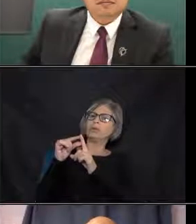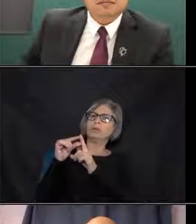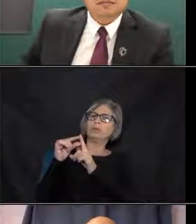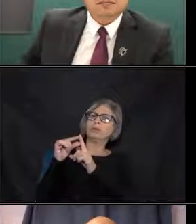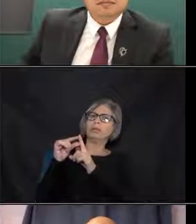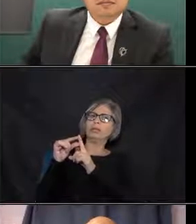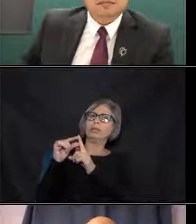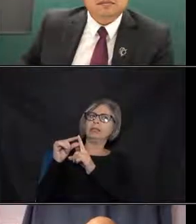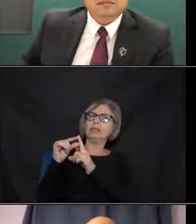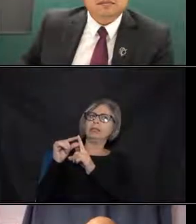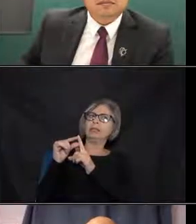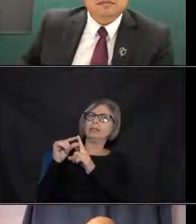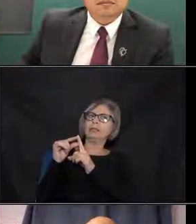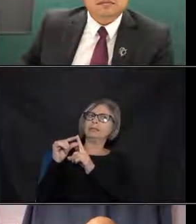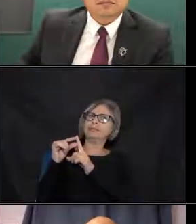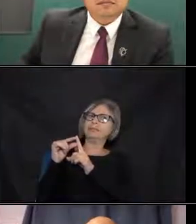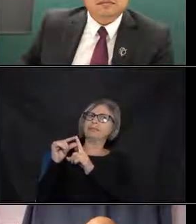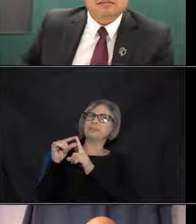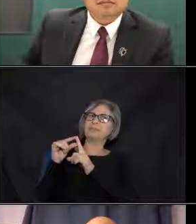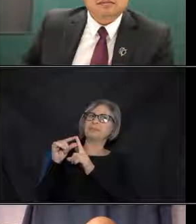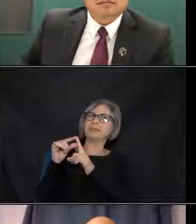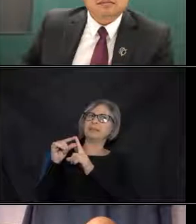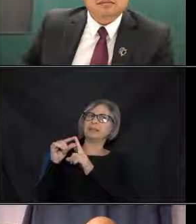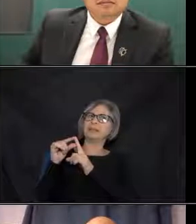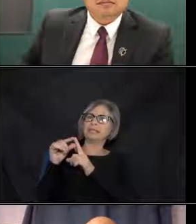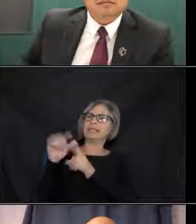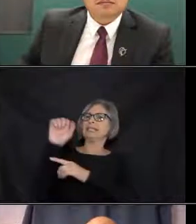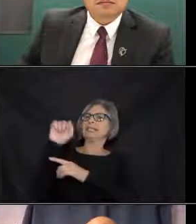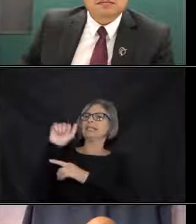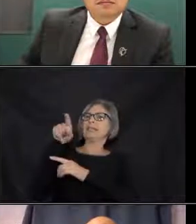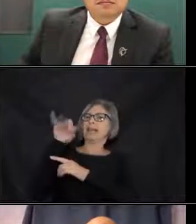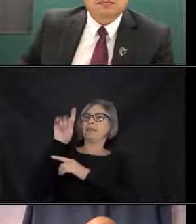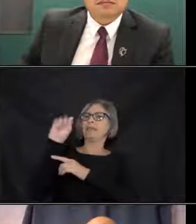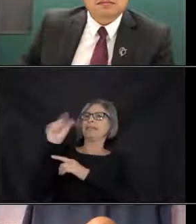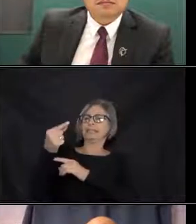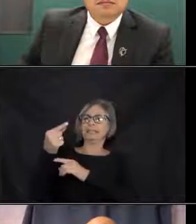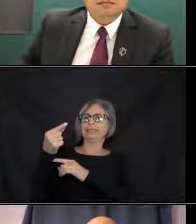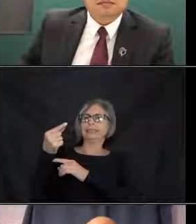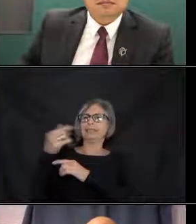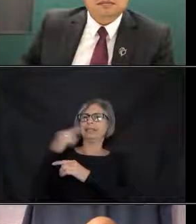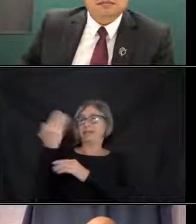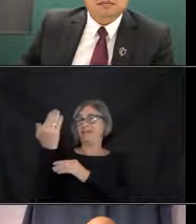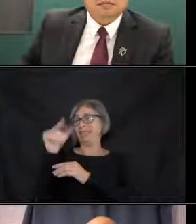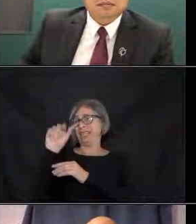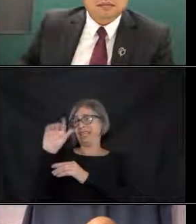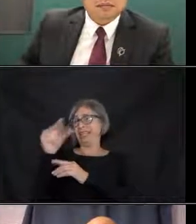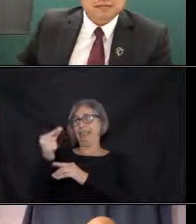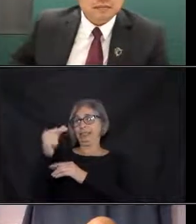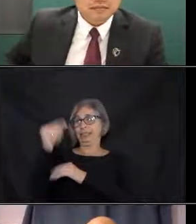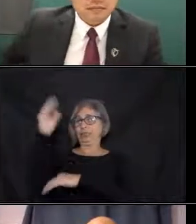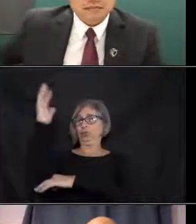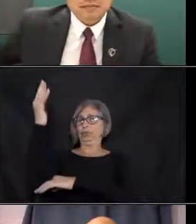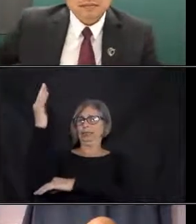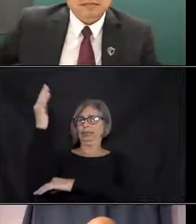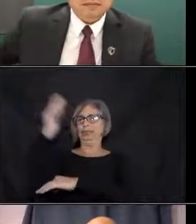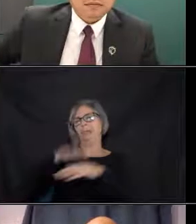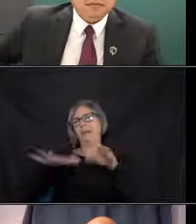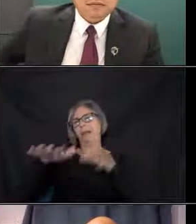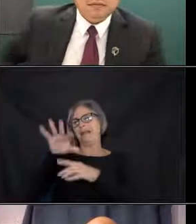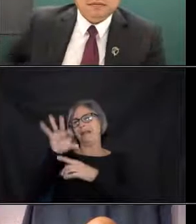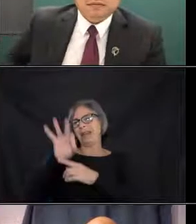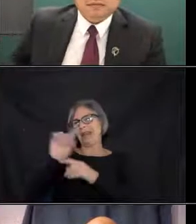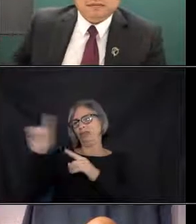just correct a little bit, but the trees planted in parks will still be 15-gallon size trees. So they would be like